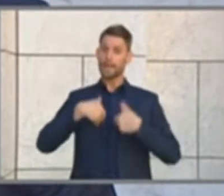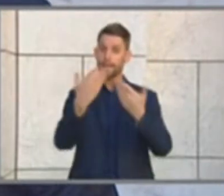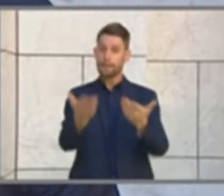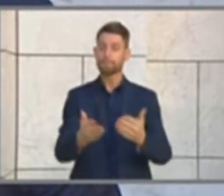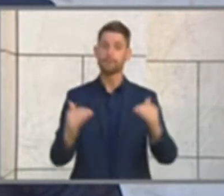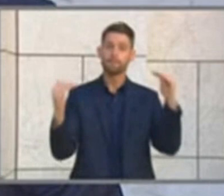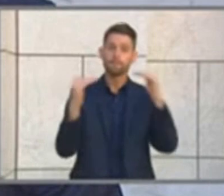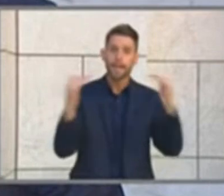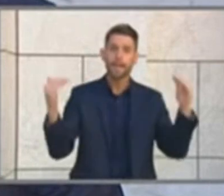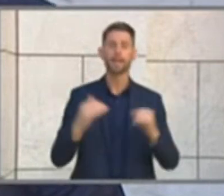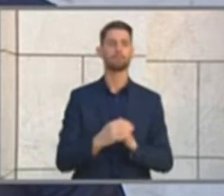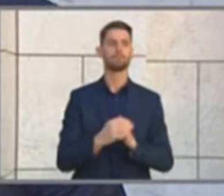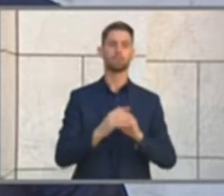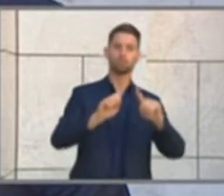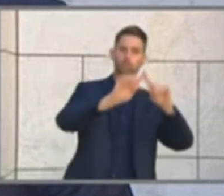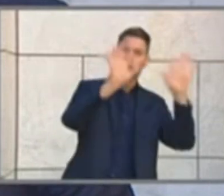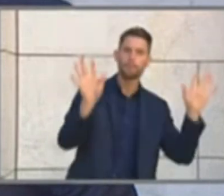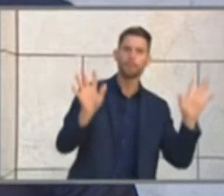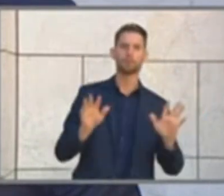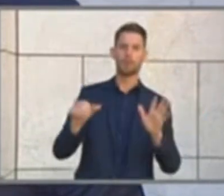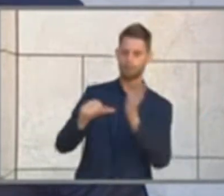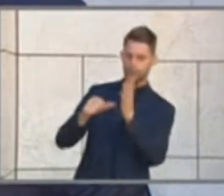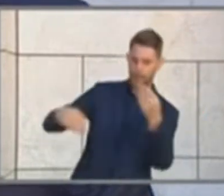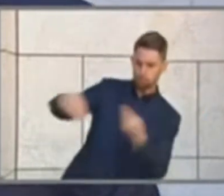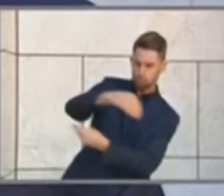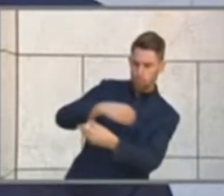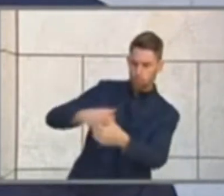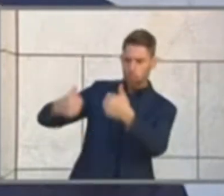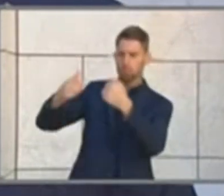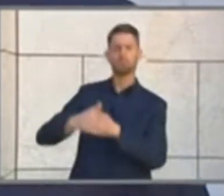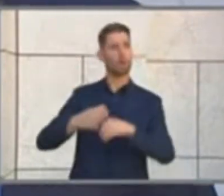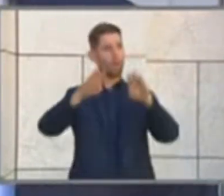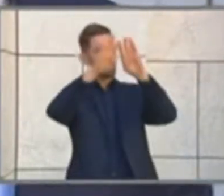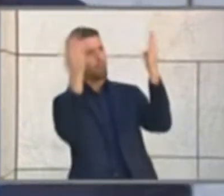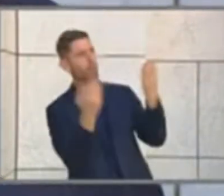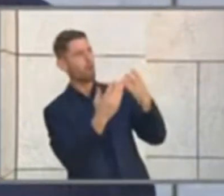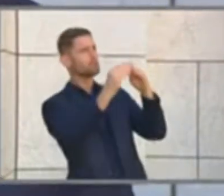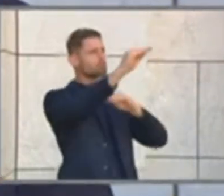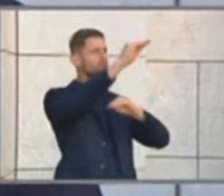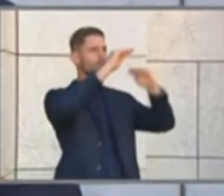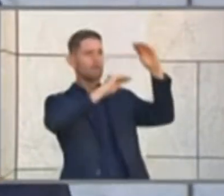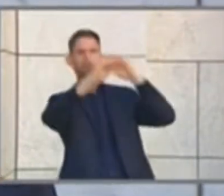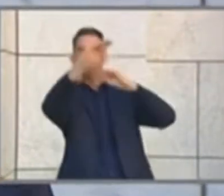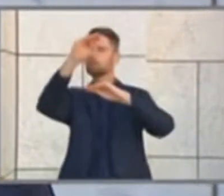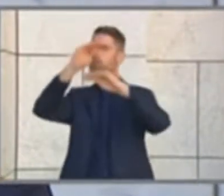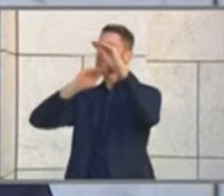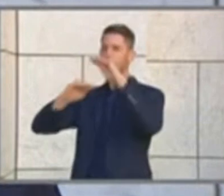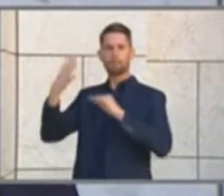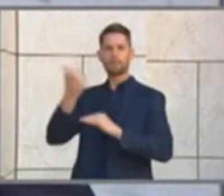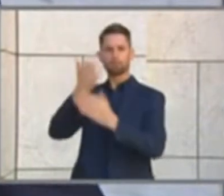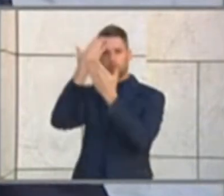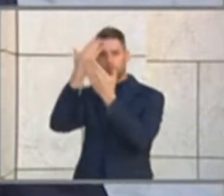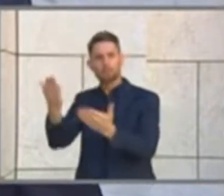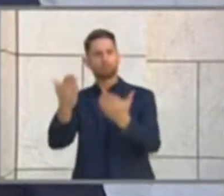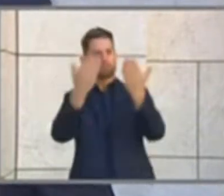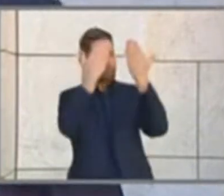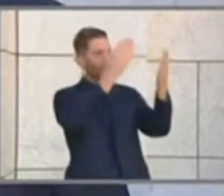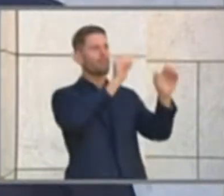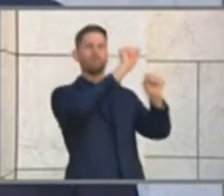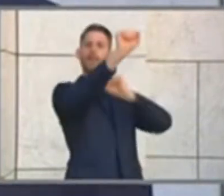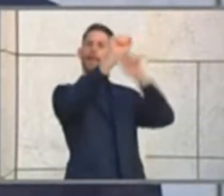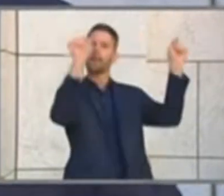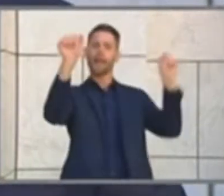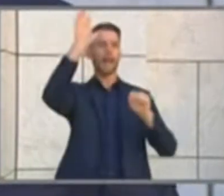we're about market-based economies, we're about a globalised world which respects the individual sovereign states that makes it